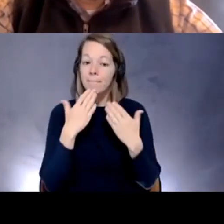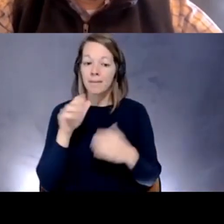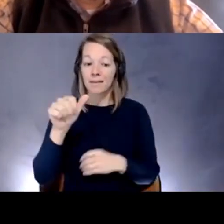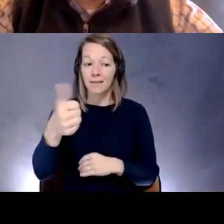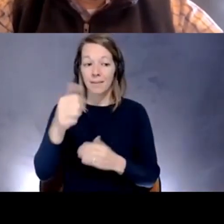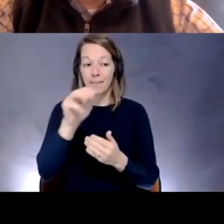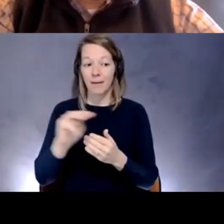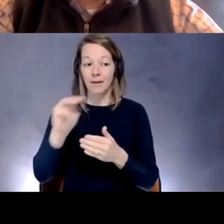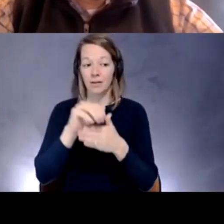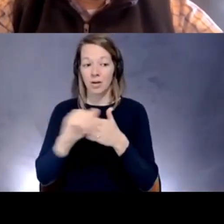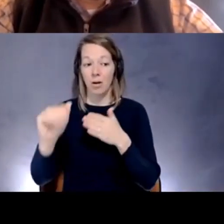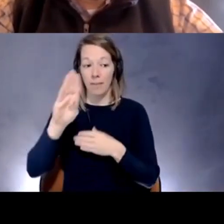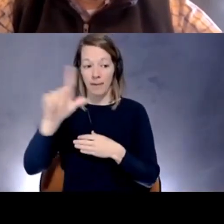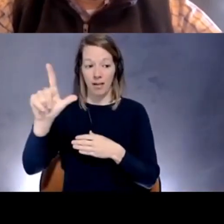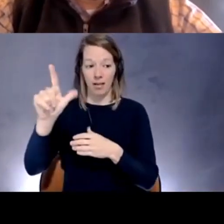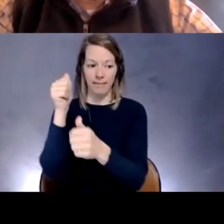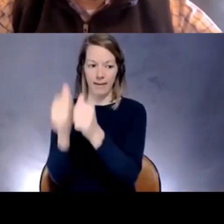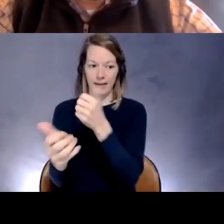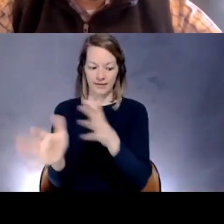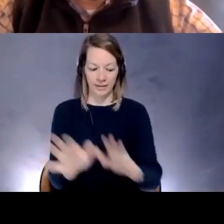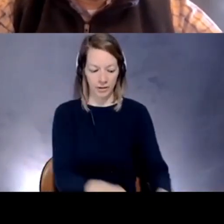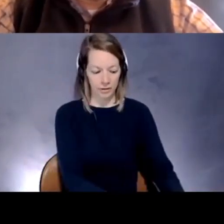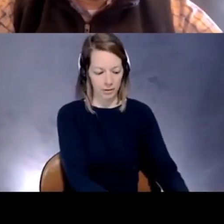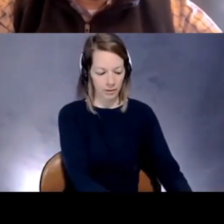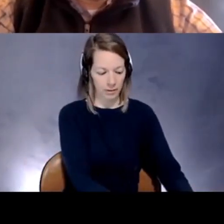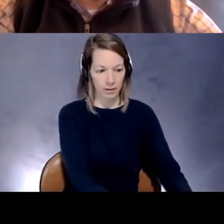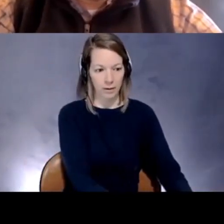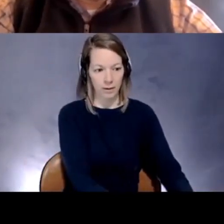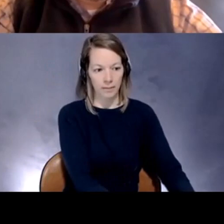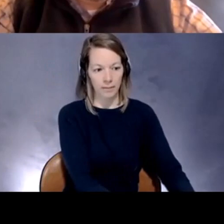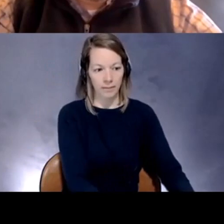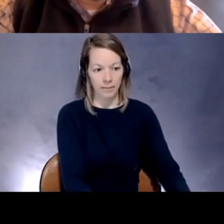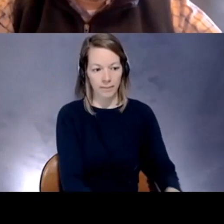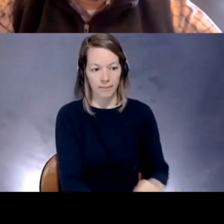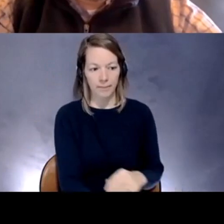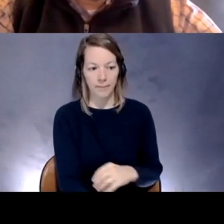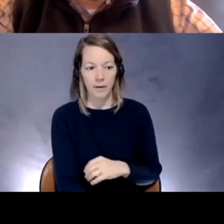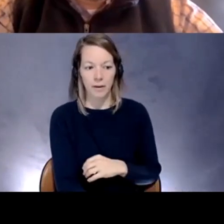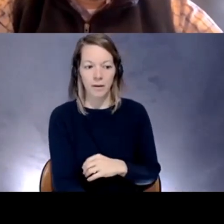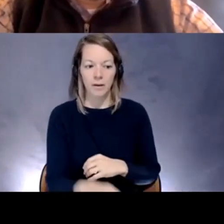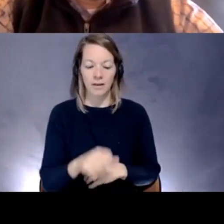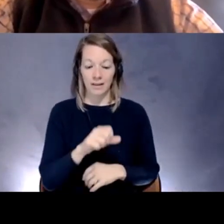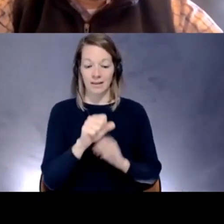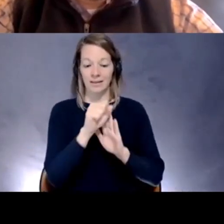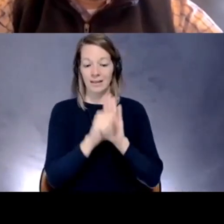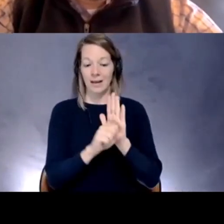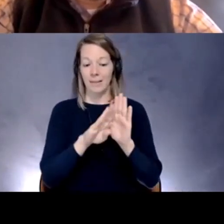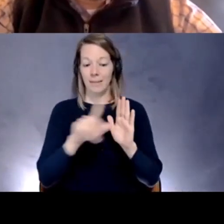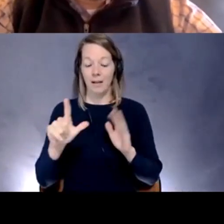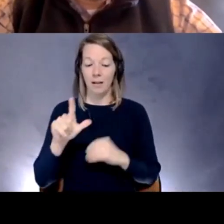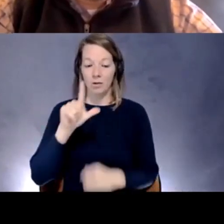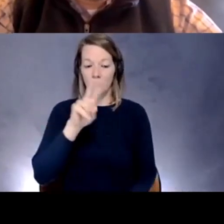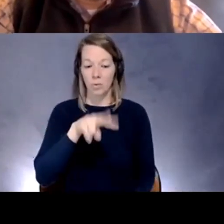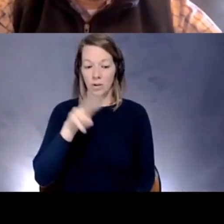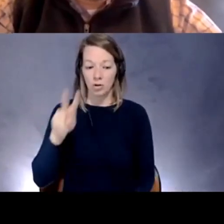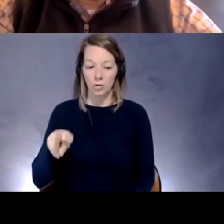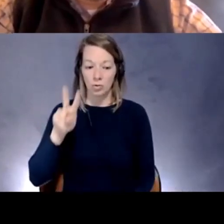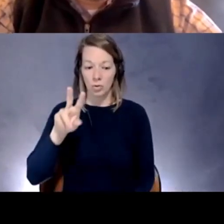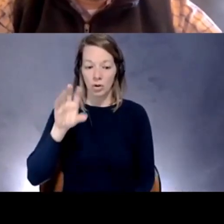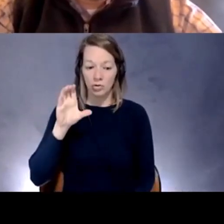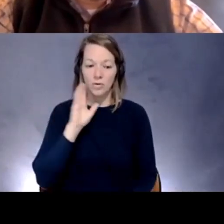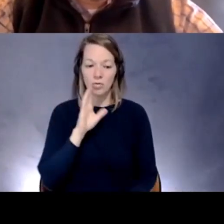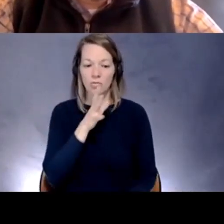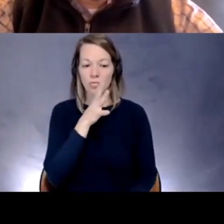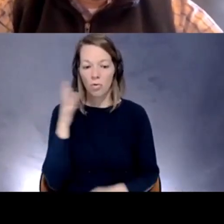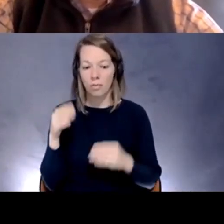million bill passed last year, and so that was Senate Bill 22-200. That was called the